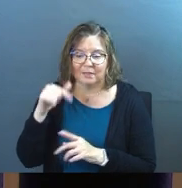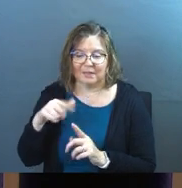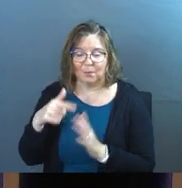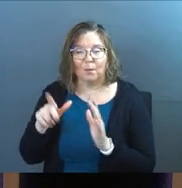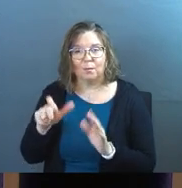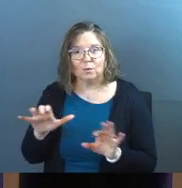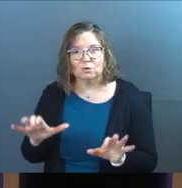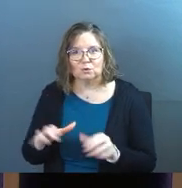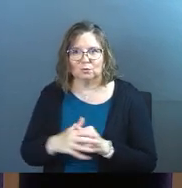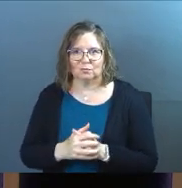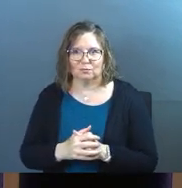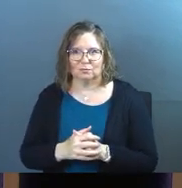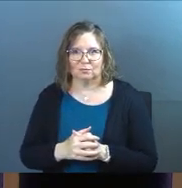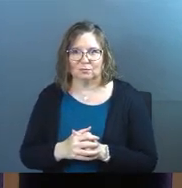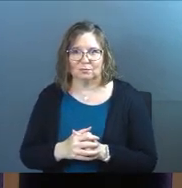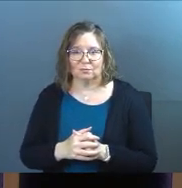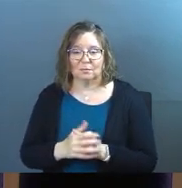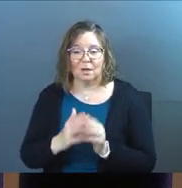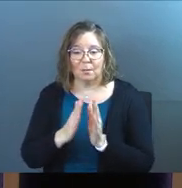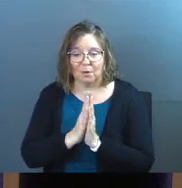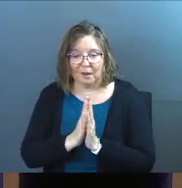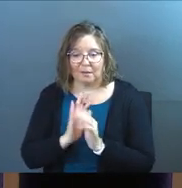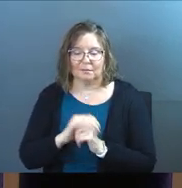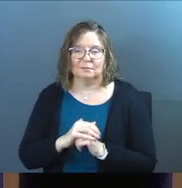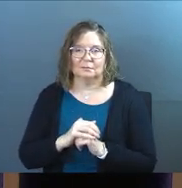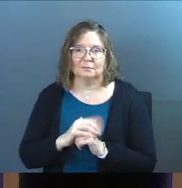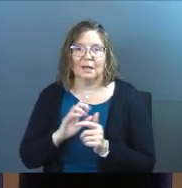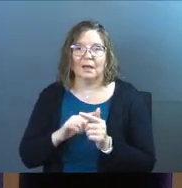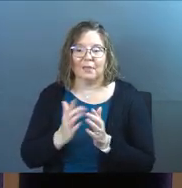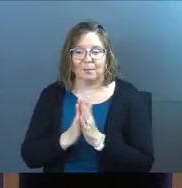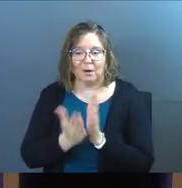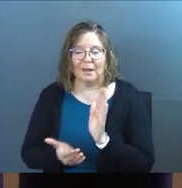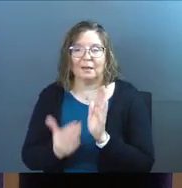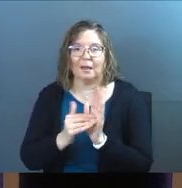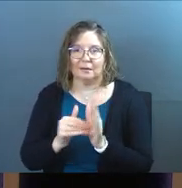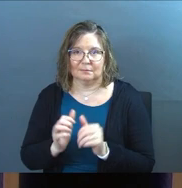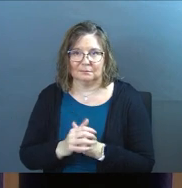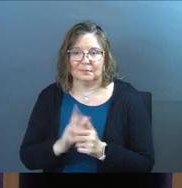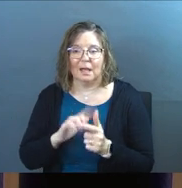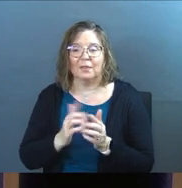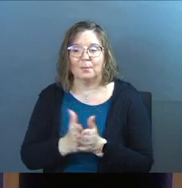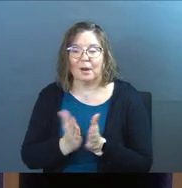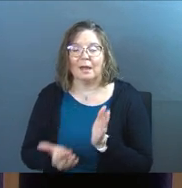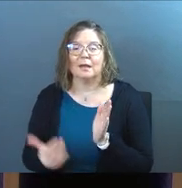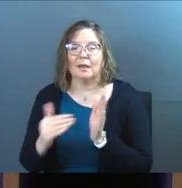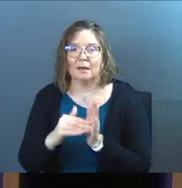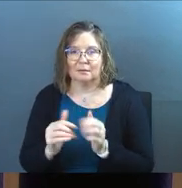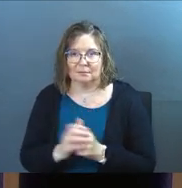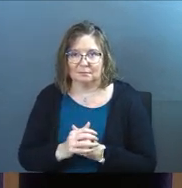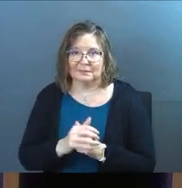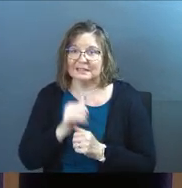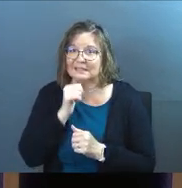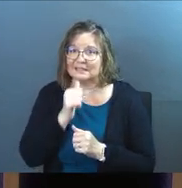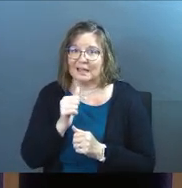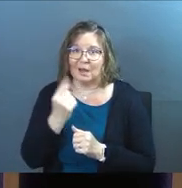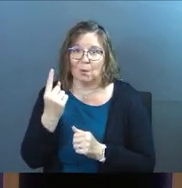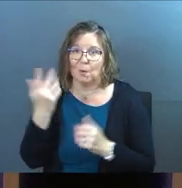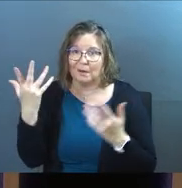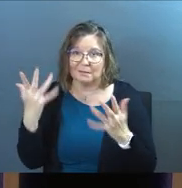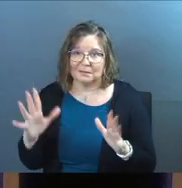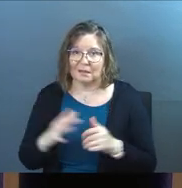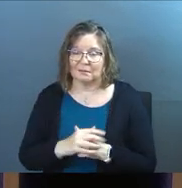is what we're supposed to do. Pray, and then pray again, and then pray again. It's not a one and